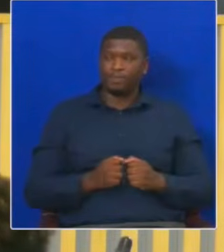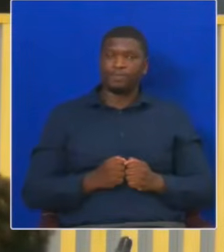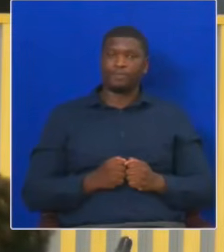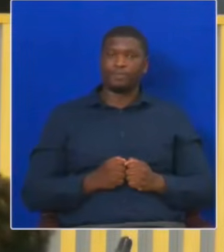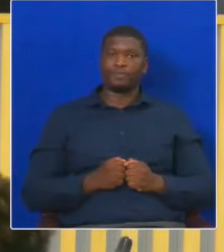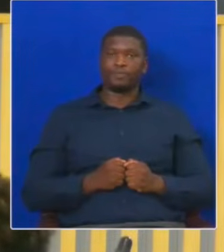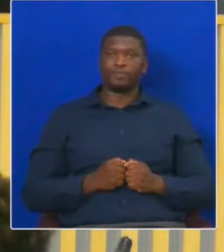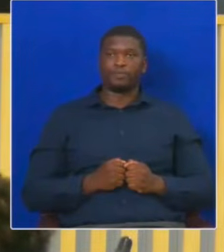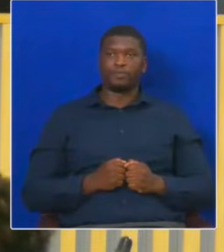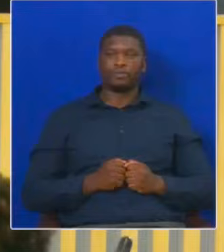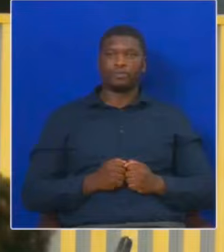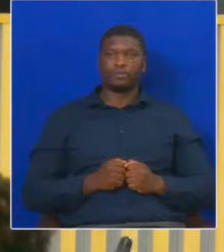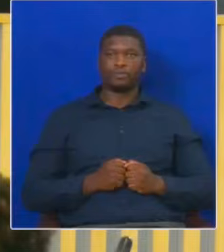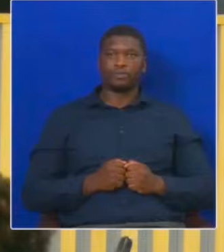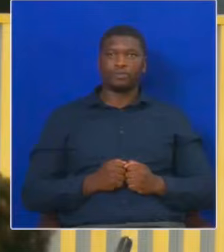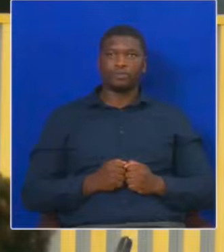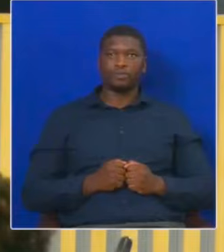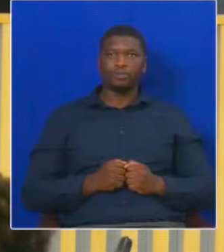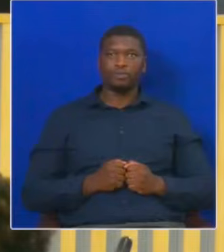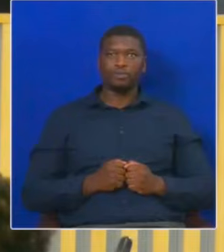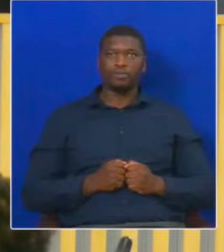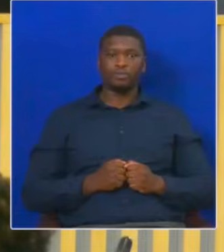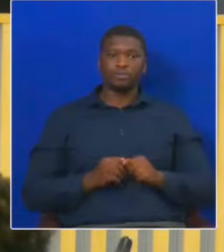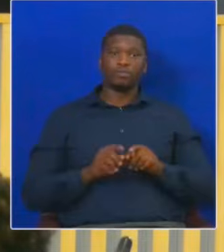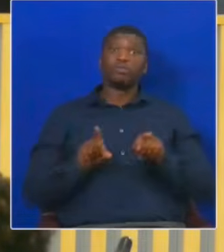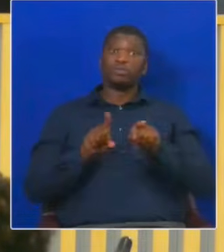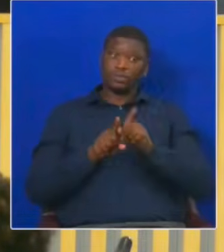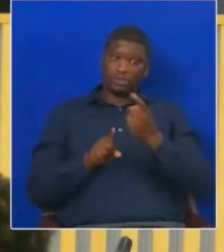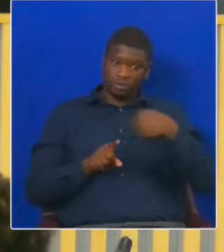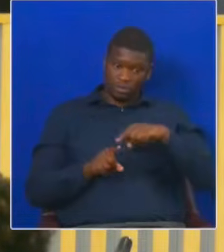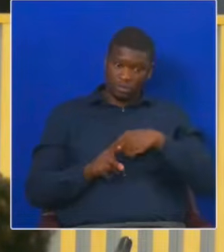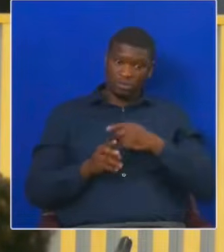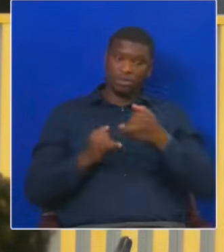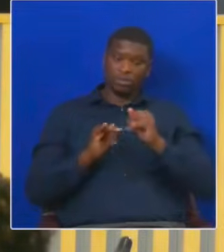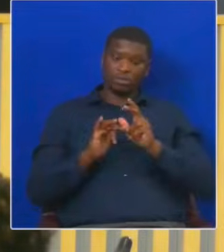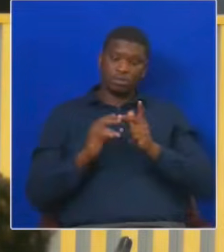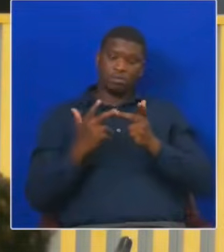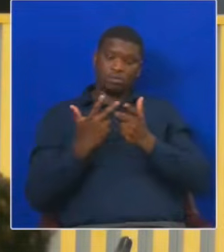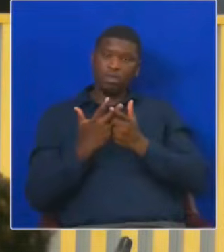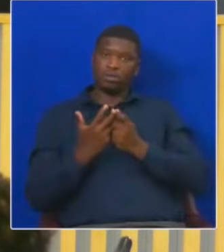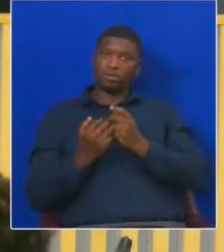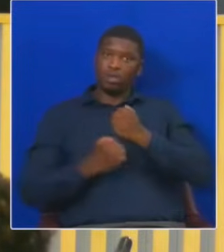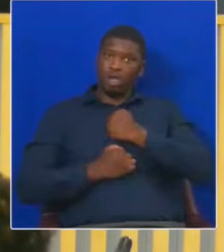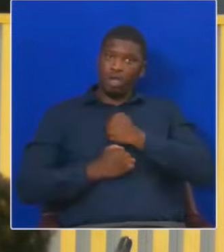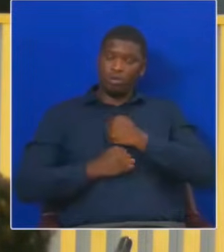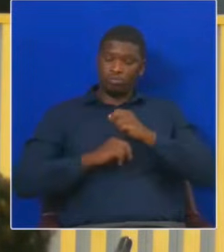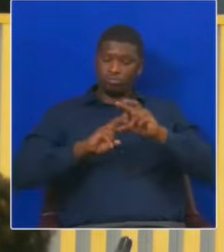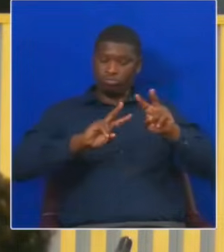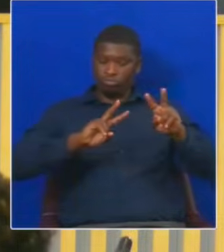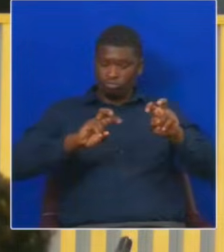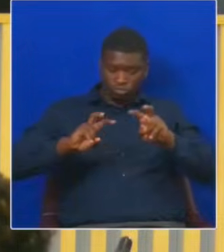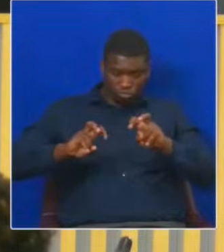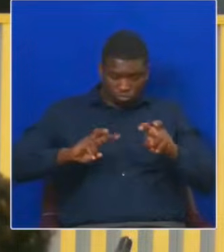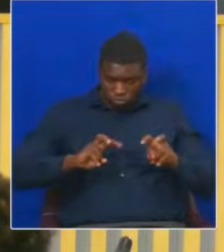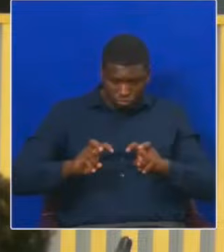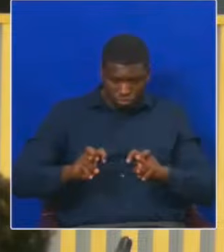as per our own investigations, we have